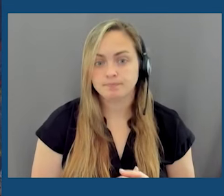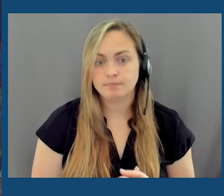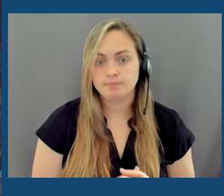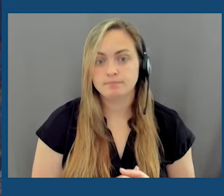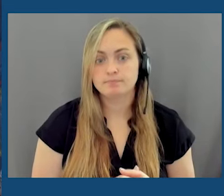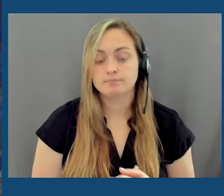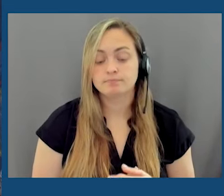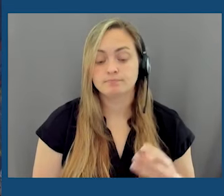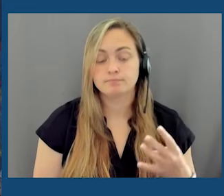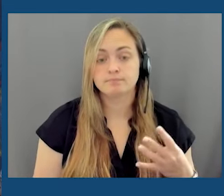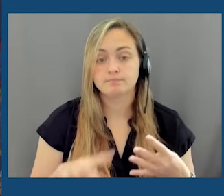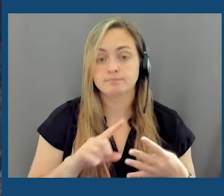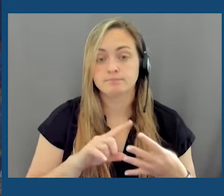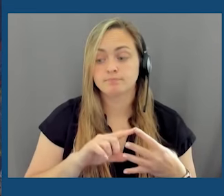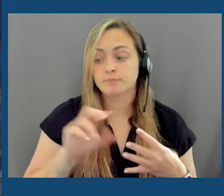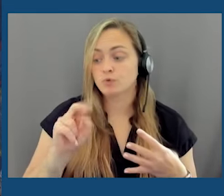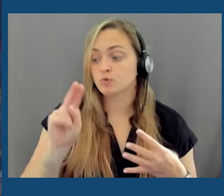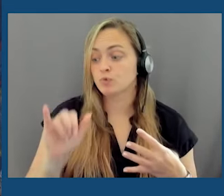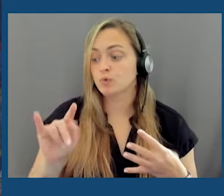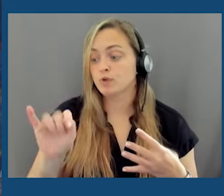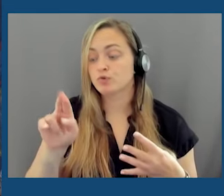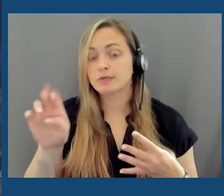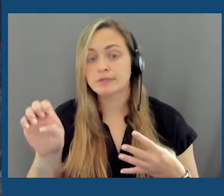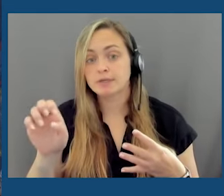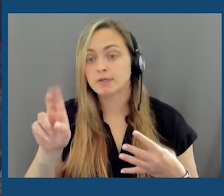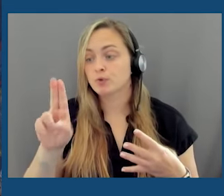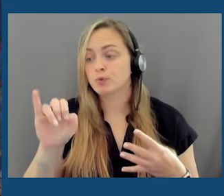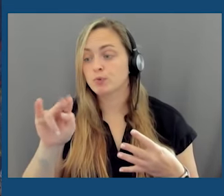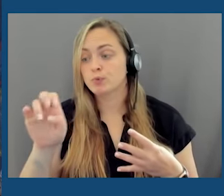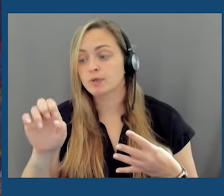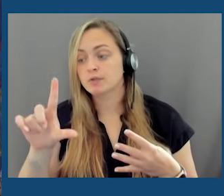are SUNY trustee Eunice Lewin,